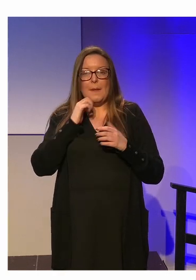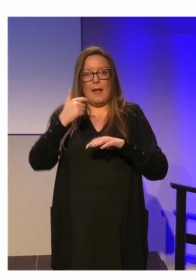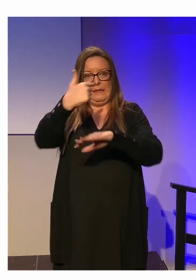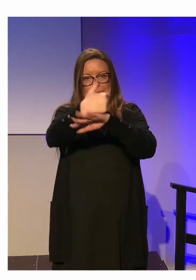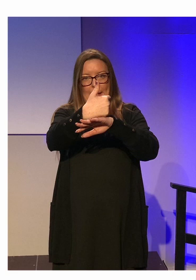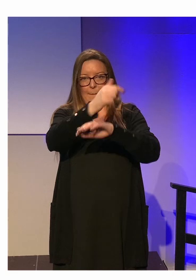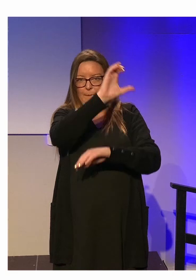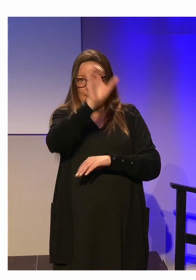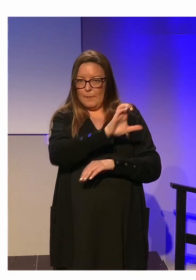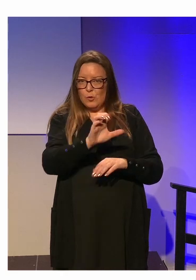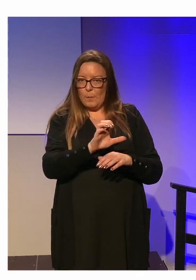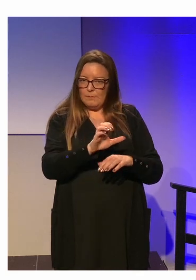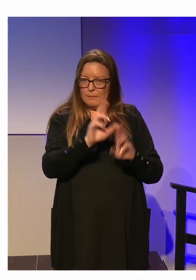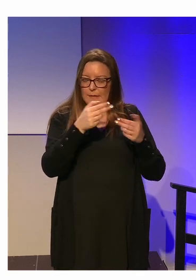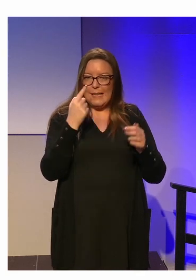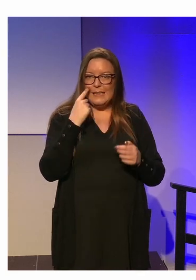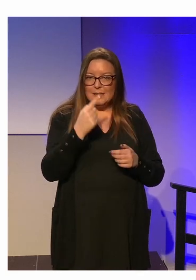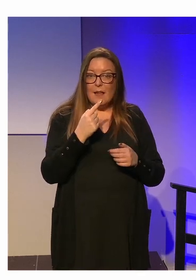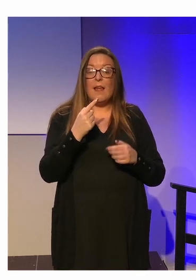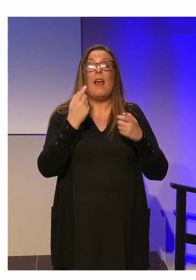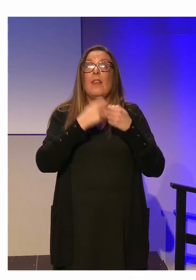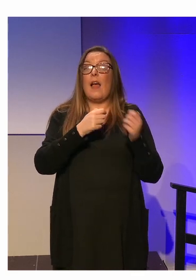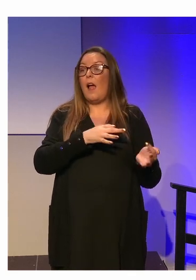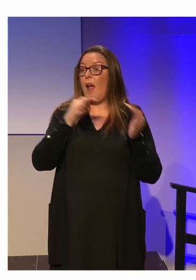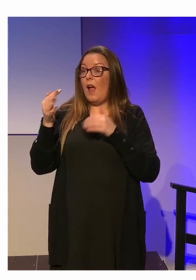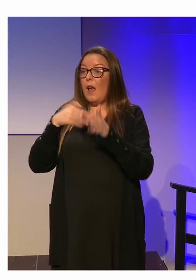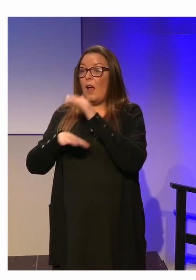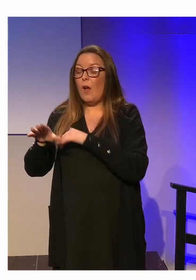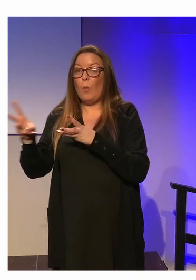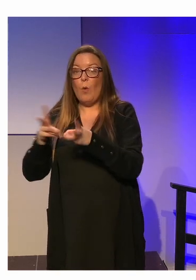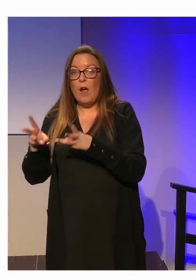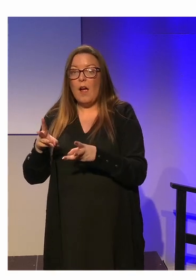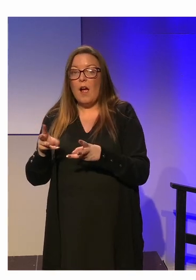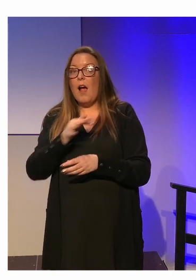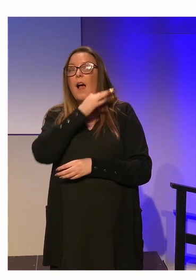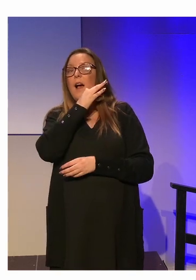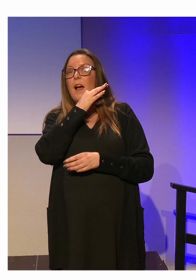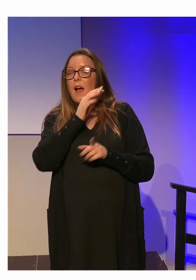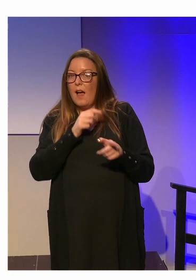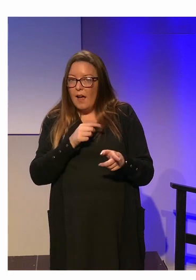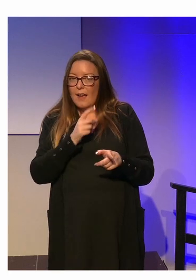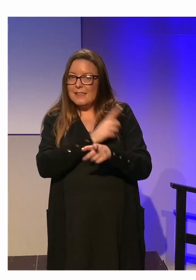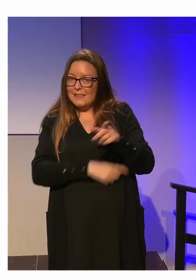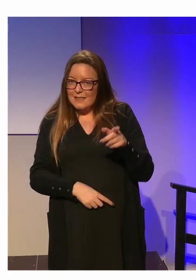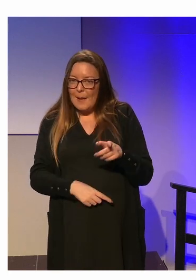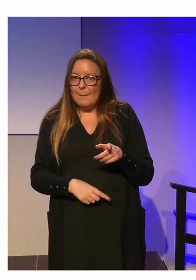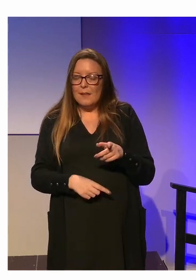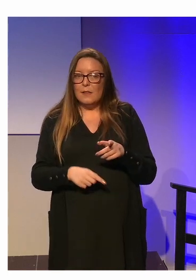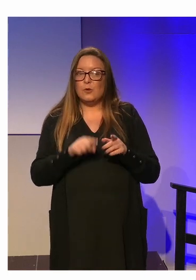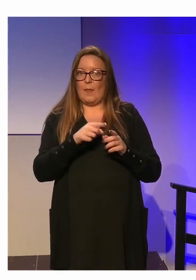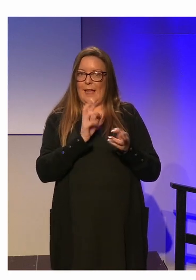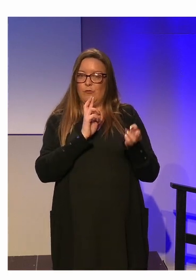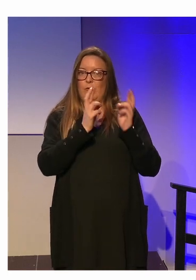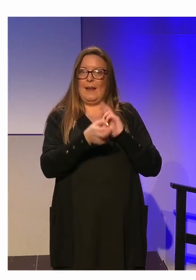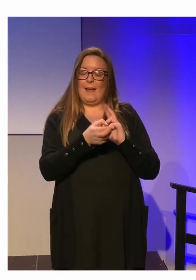And then they would go into the workplace and people would discover that they were disabled, right? And that reaction